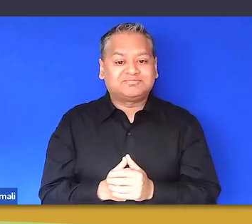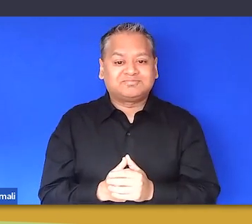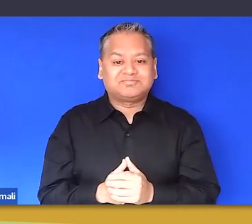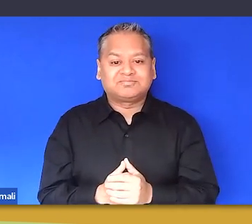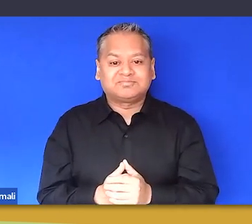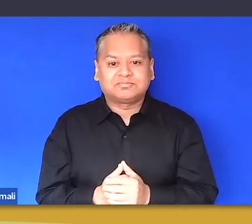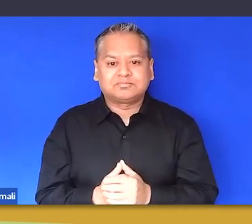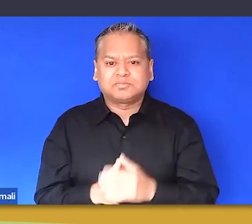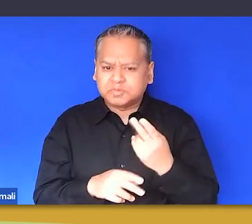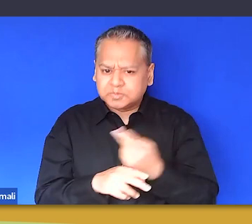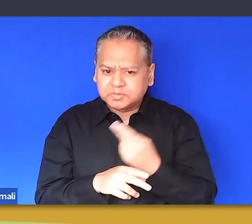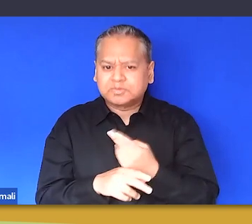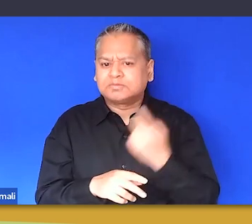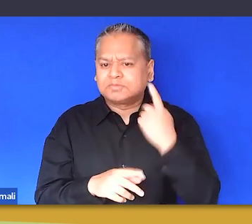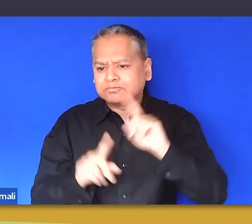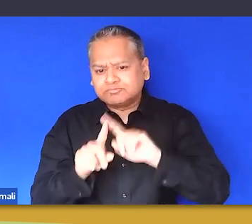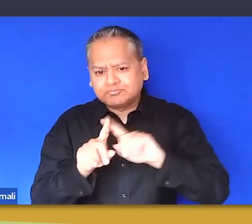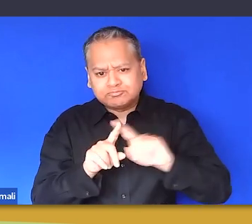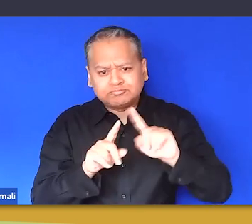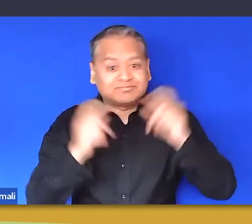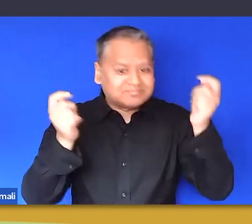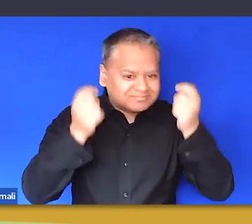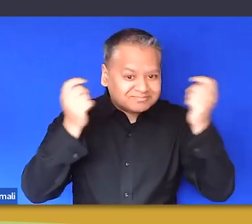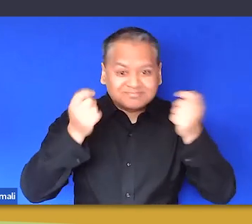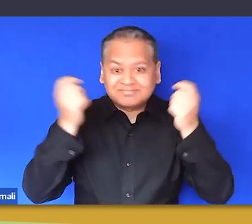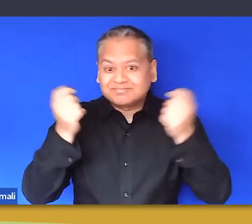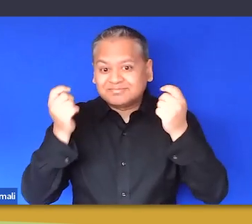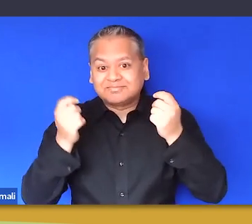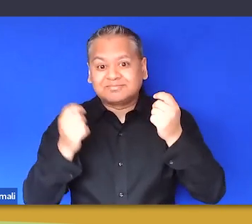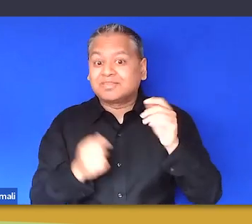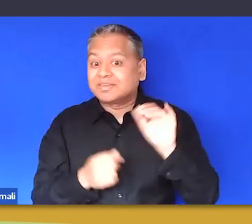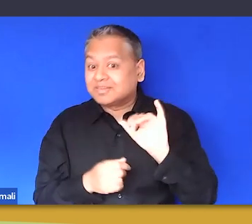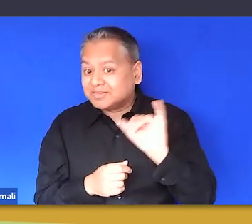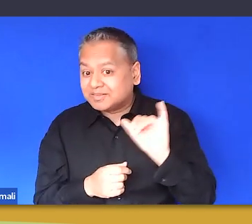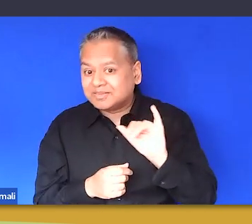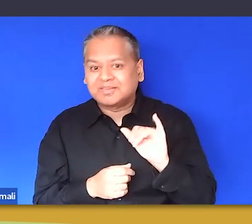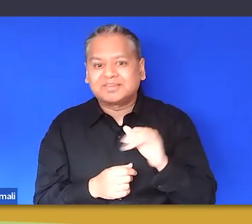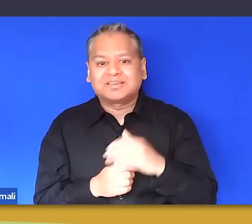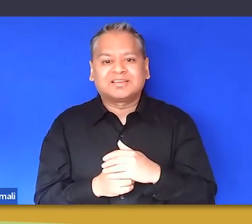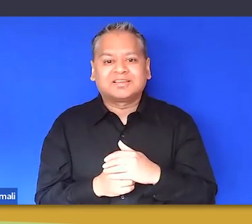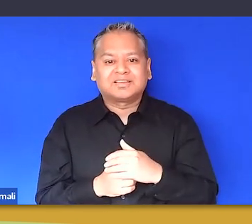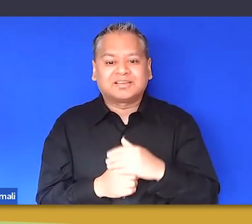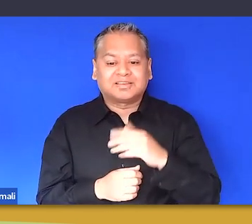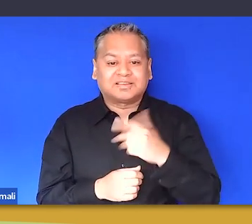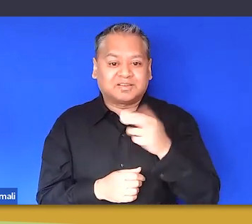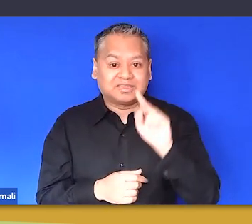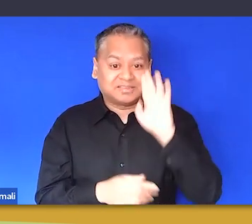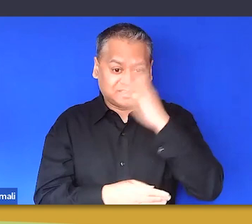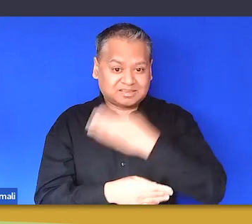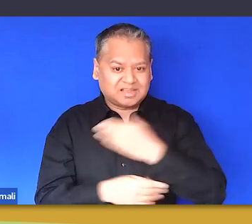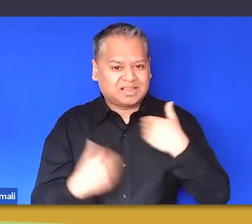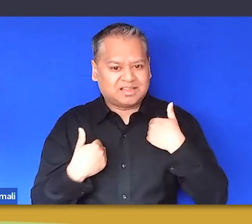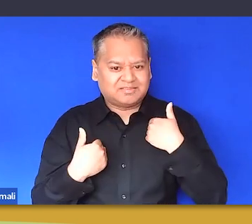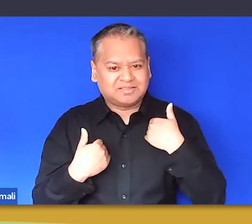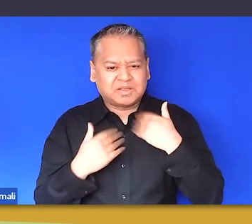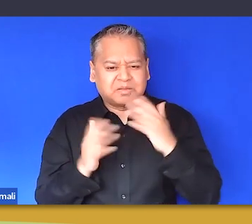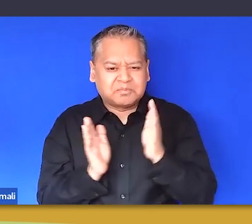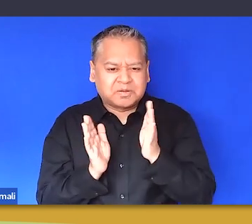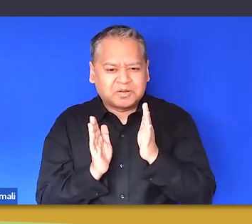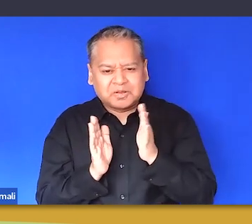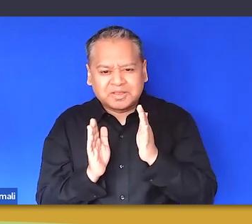as Indigenous people. And the little pouch acknowledges the connection we